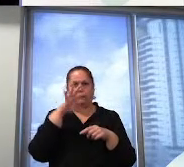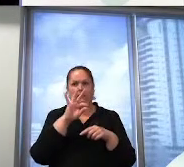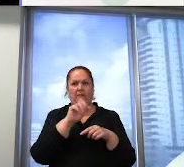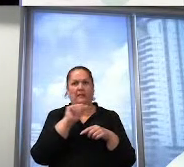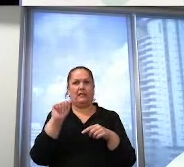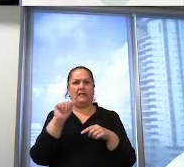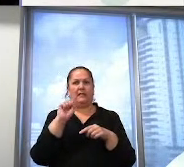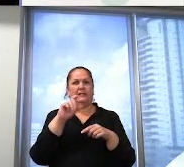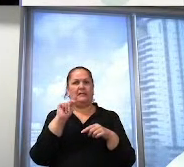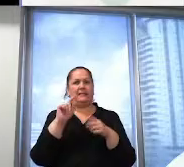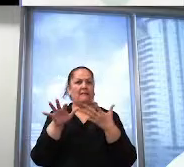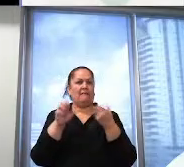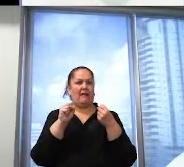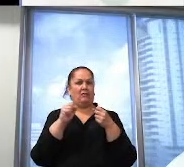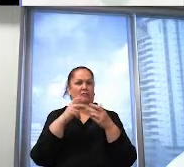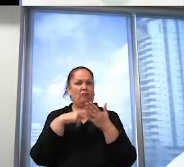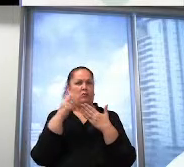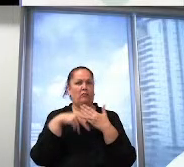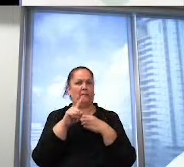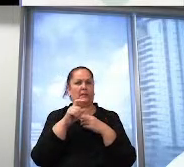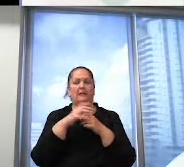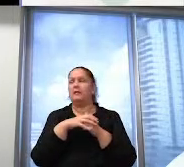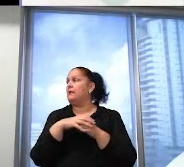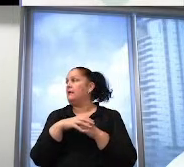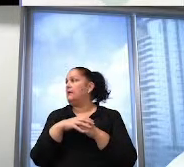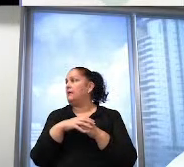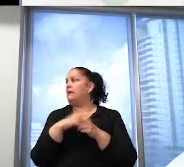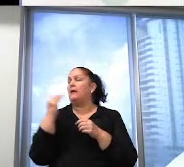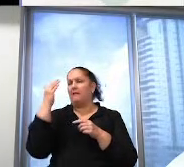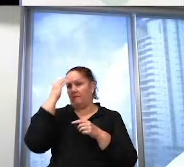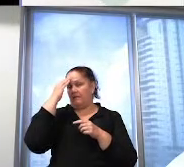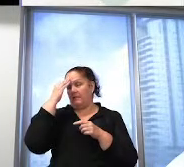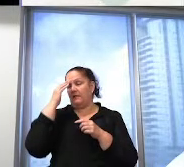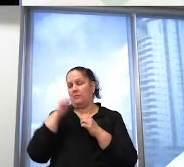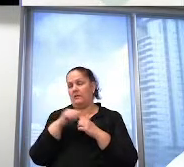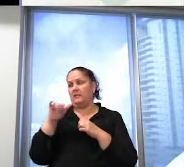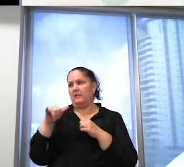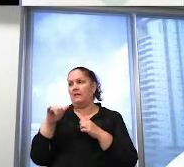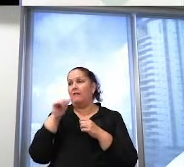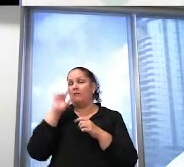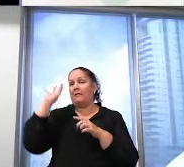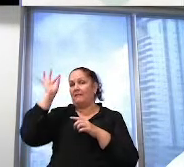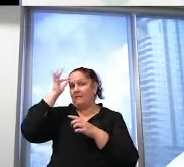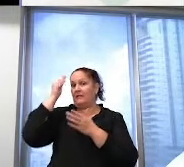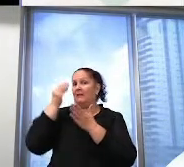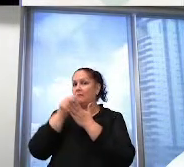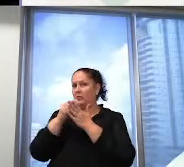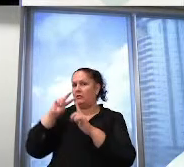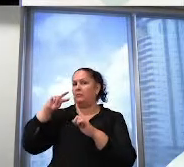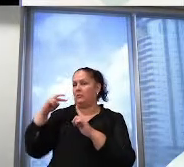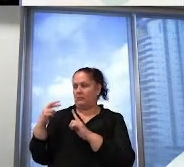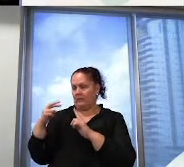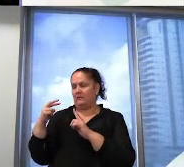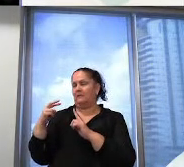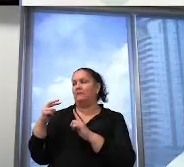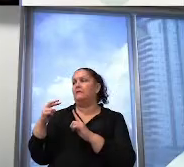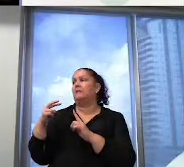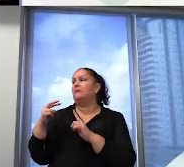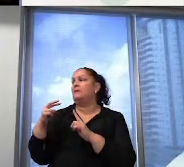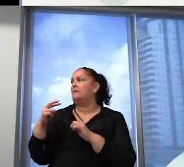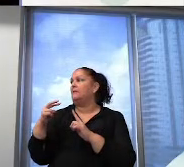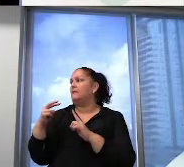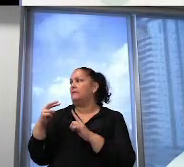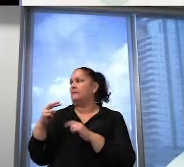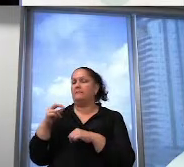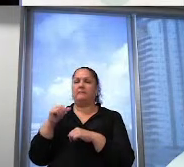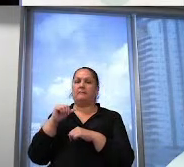with the FAST, the FAST program? I'm familiar with it from a federal funding standpoint.